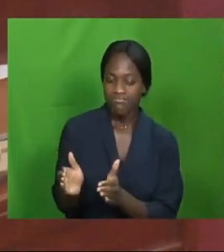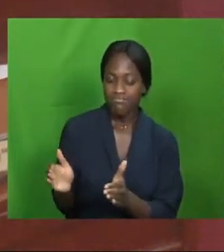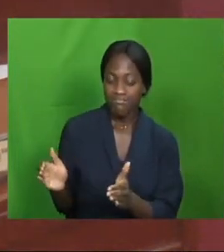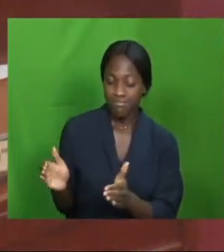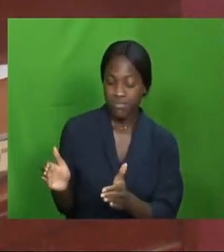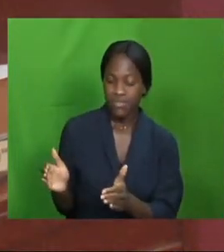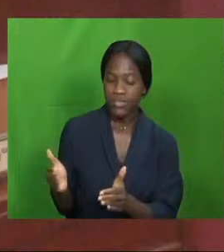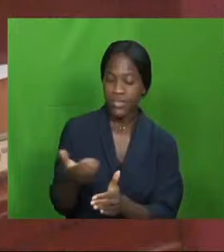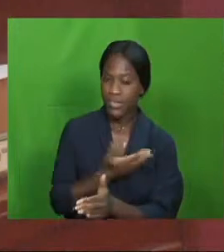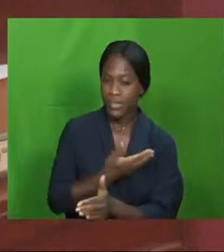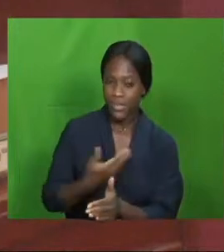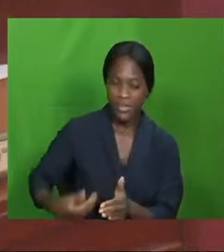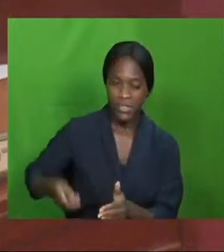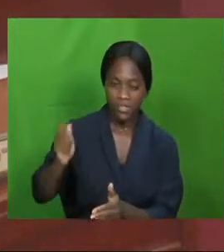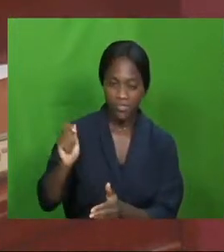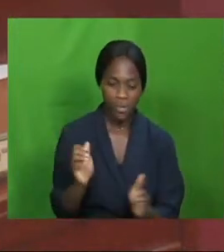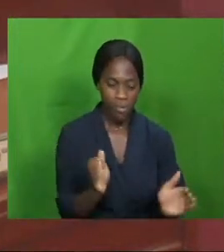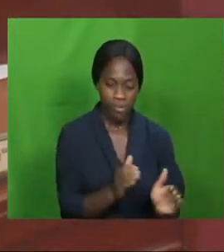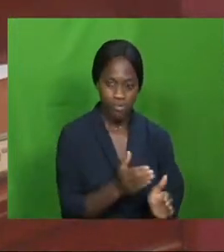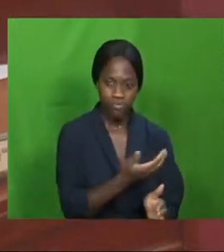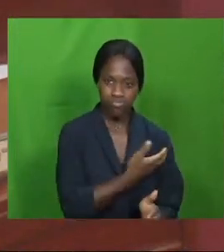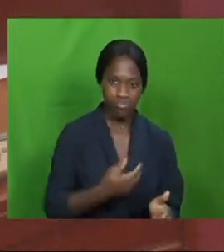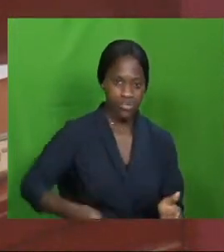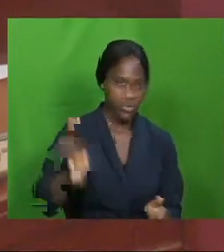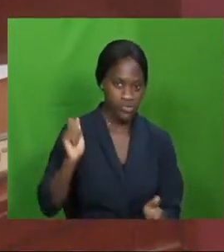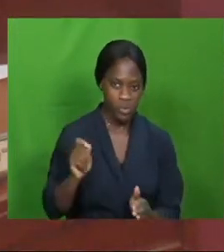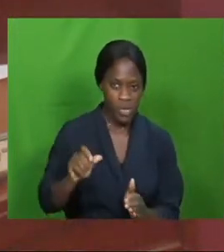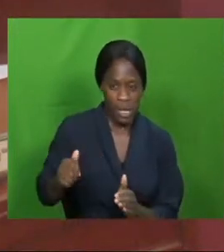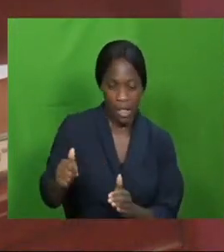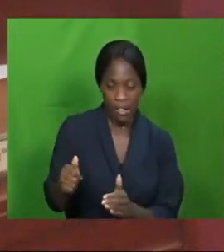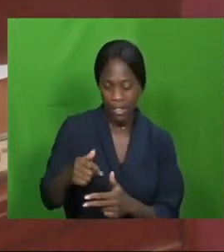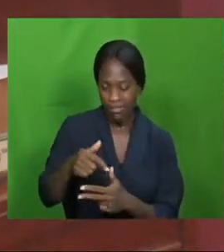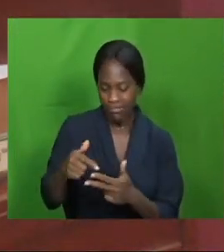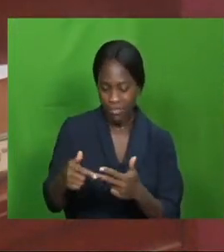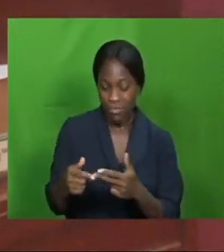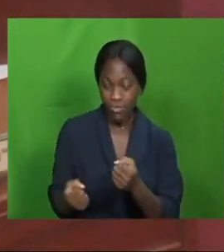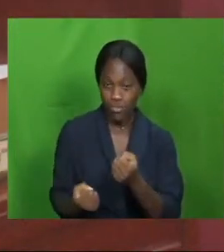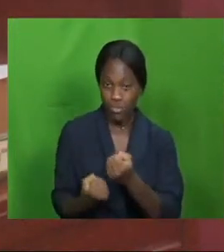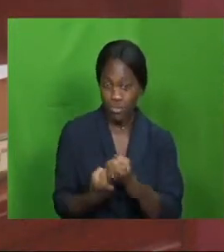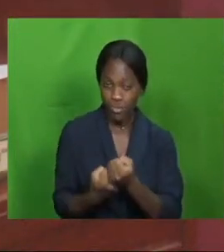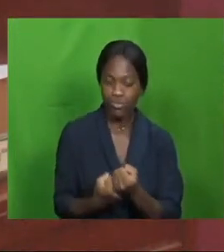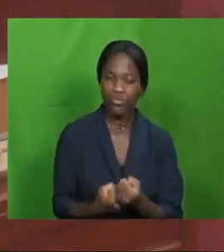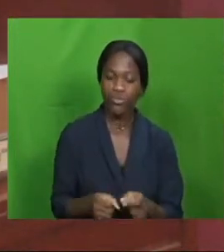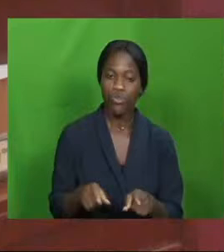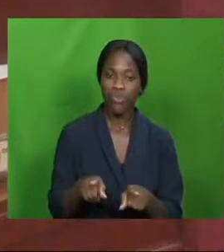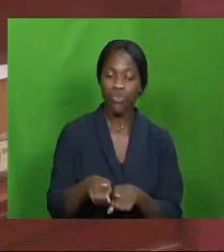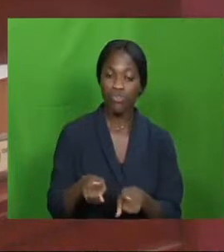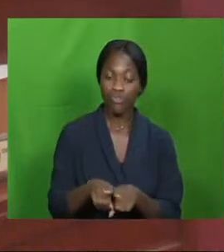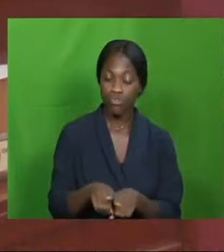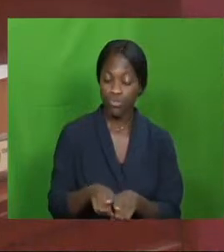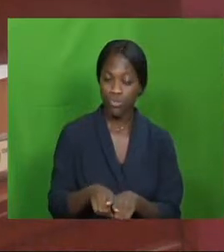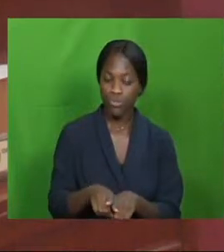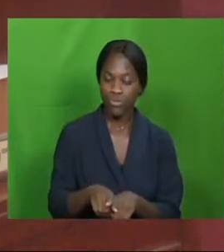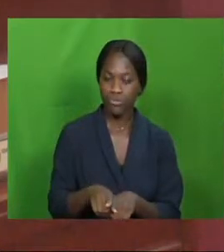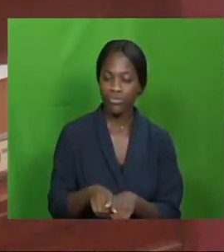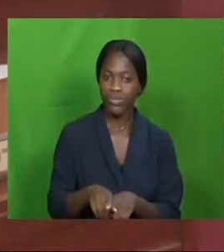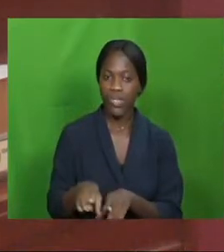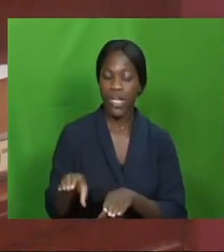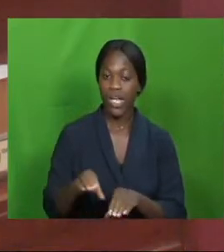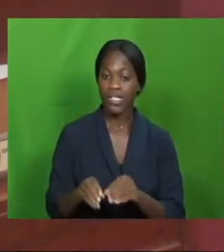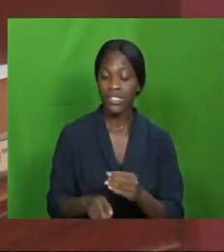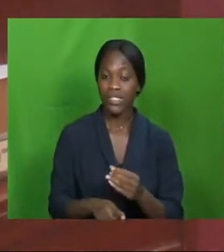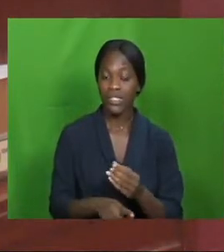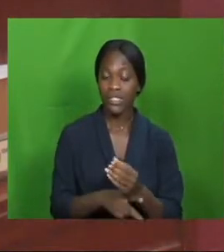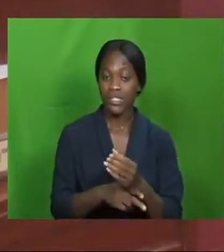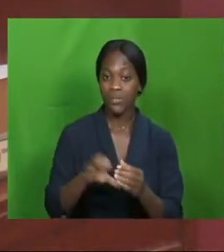Mensah. The Speaker, along with us was Mr. Eric Osu Mensah, the Acting Deputy Clerk, Finance and